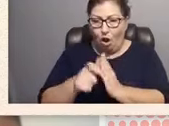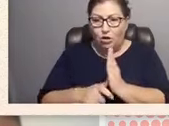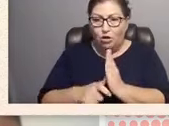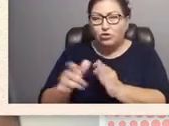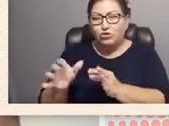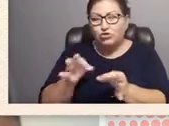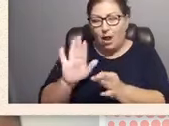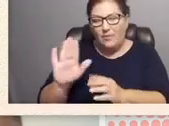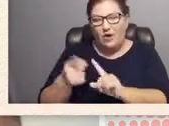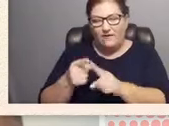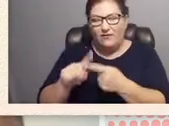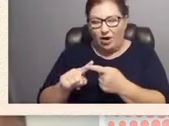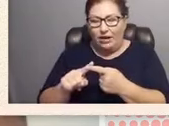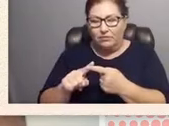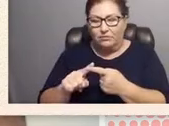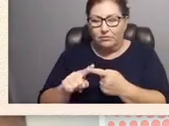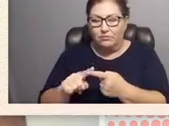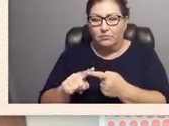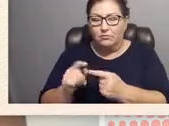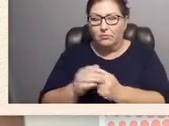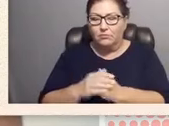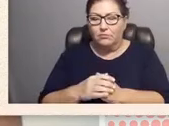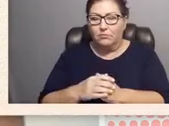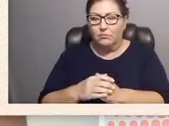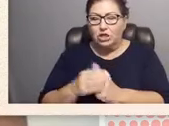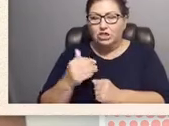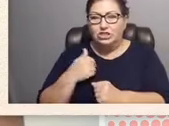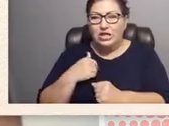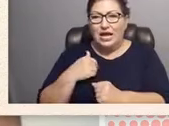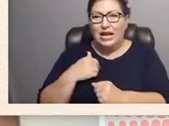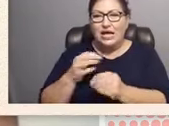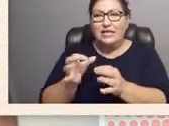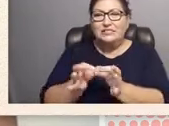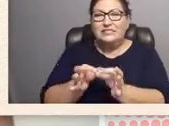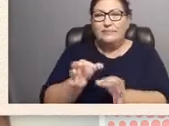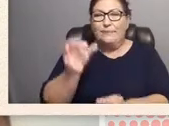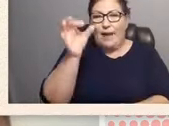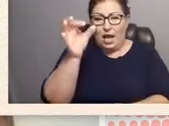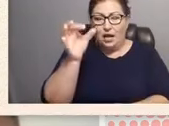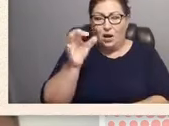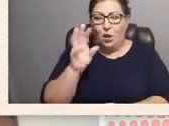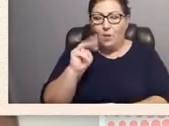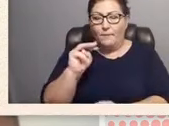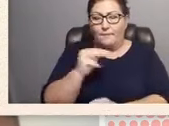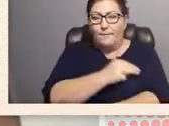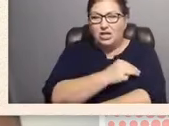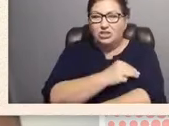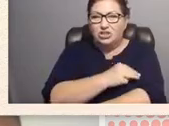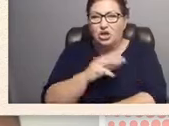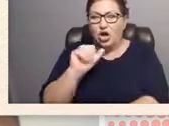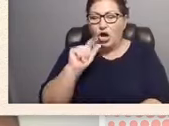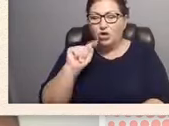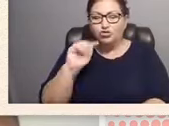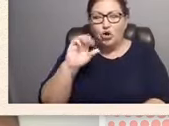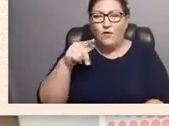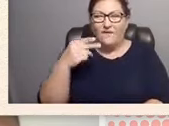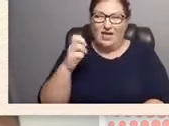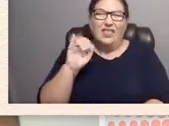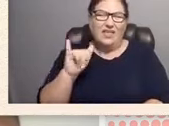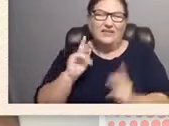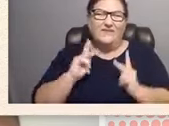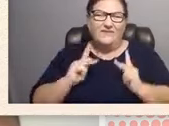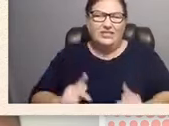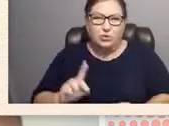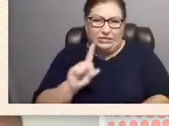she has, a spinal muscular atrophy, which is a physical disability,